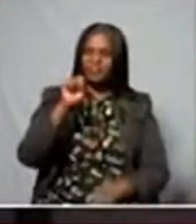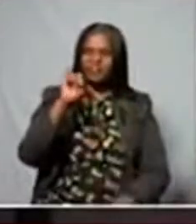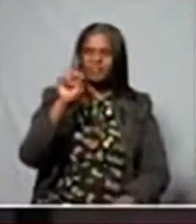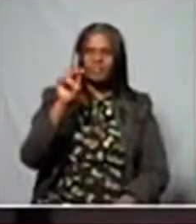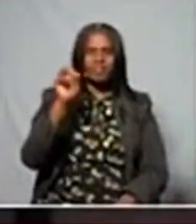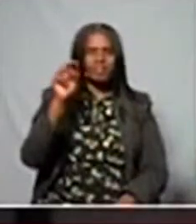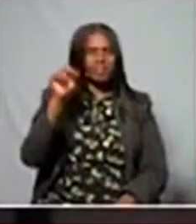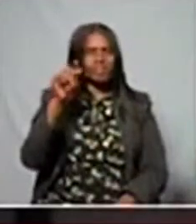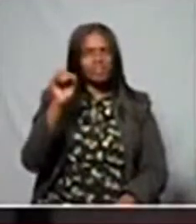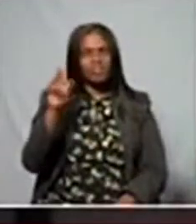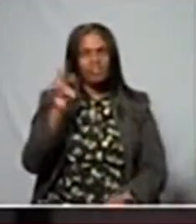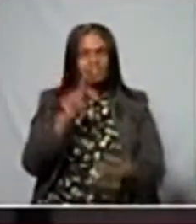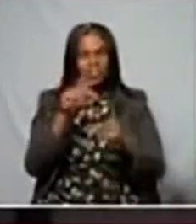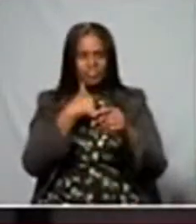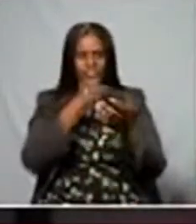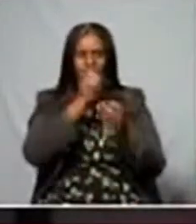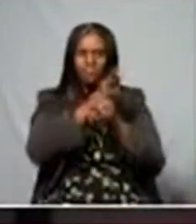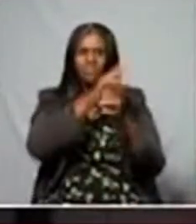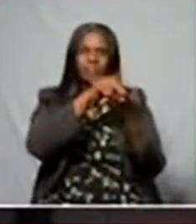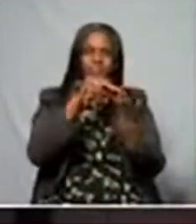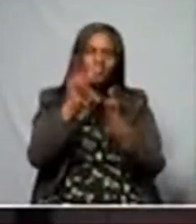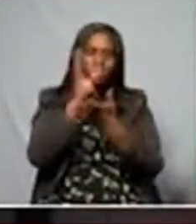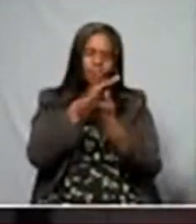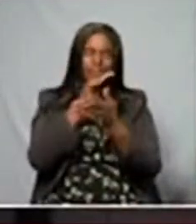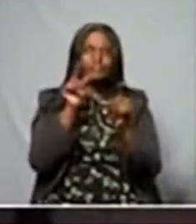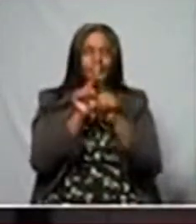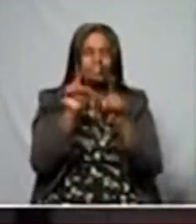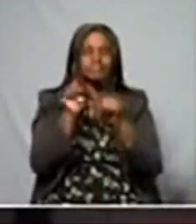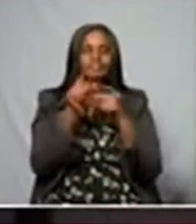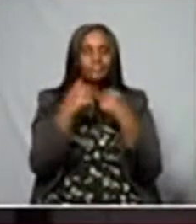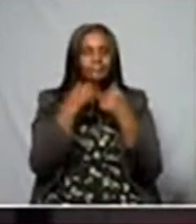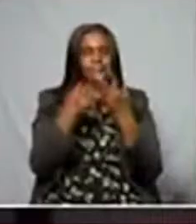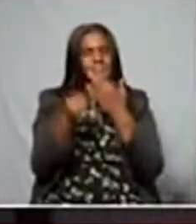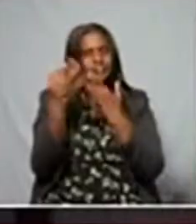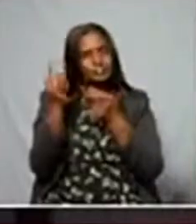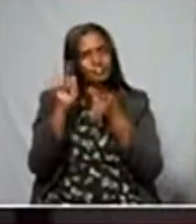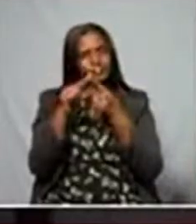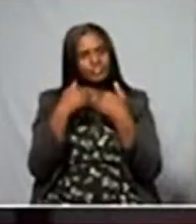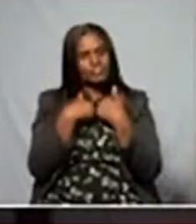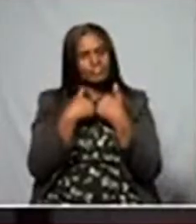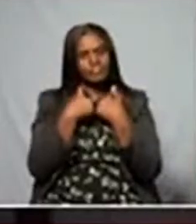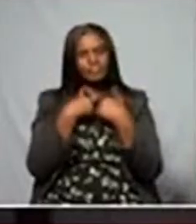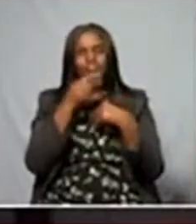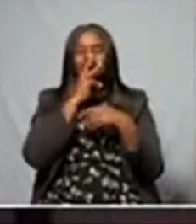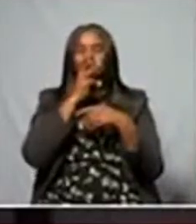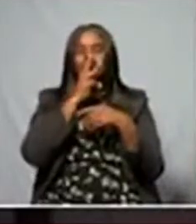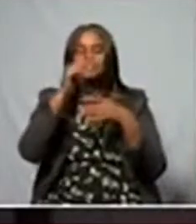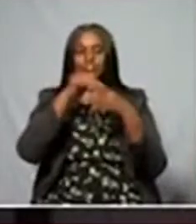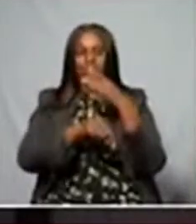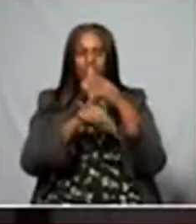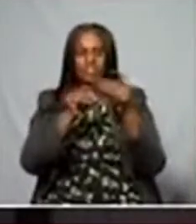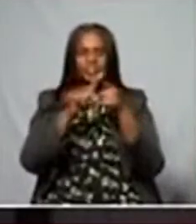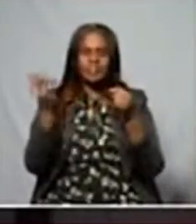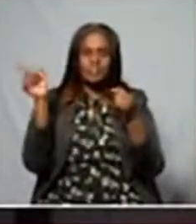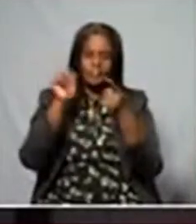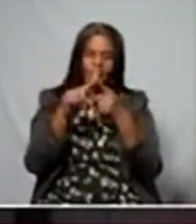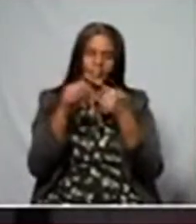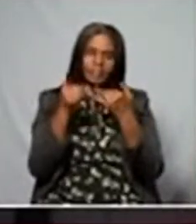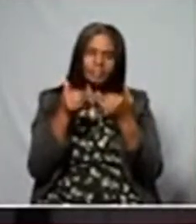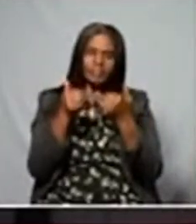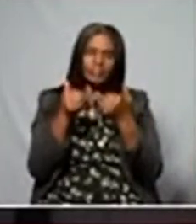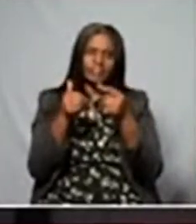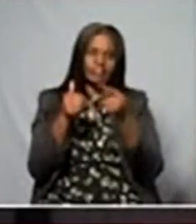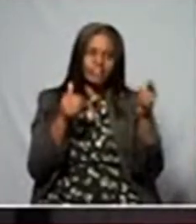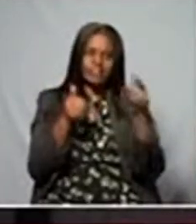such where people had paid and waited to have the boreholes drilled. But up to now,